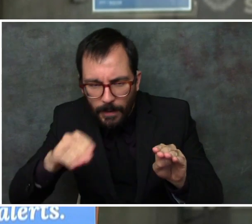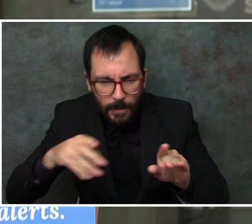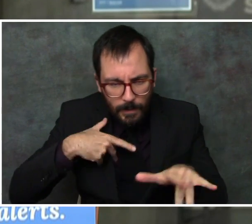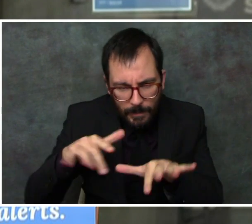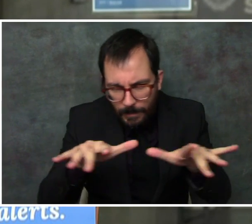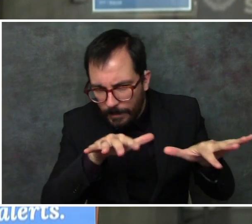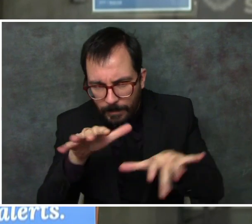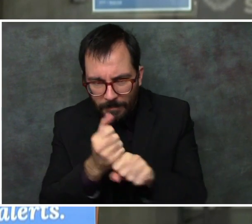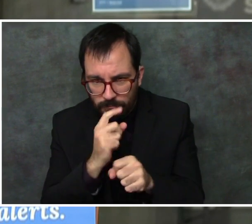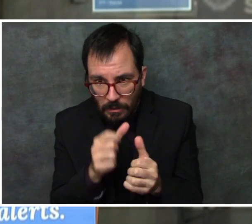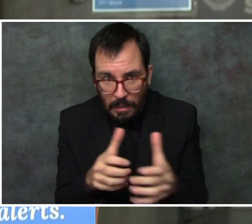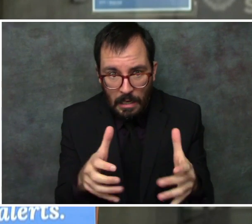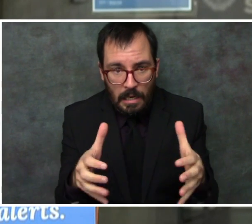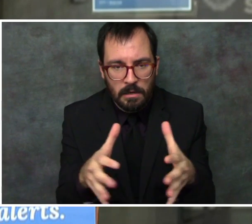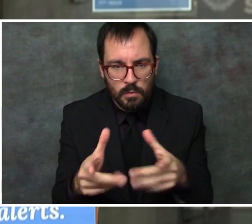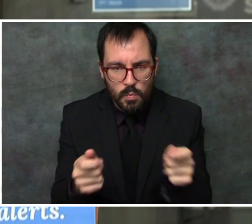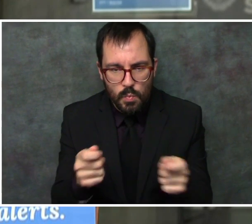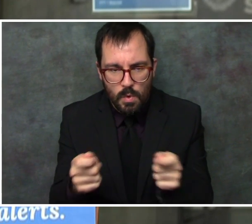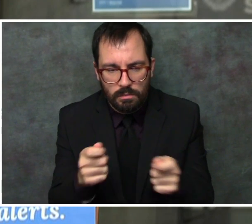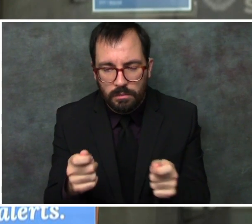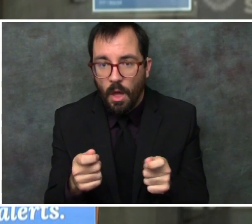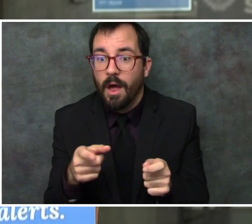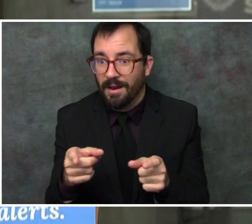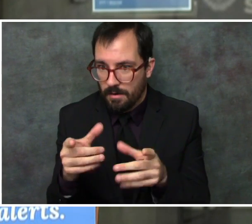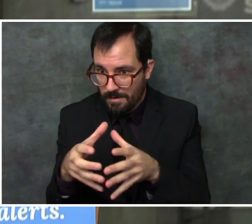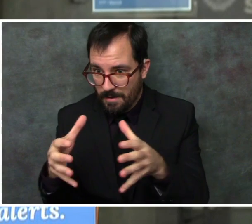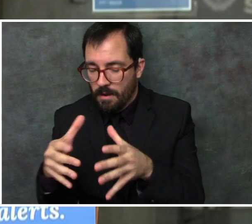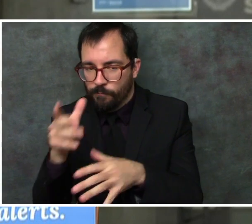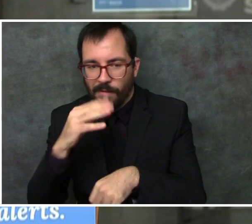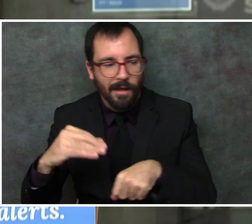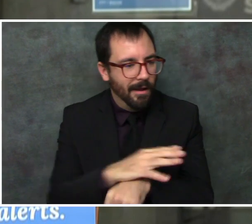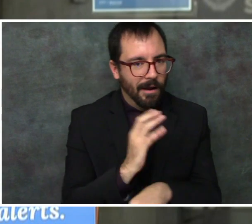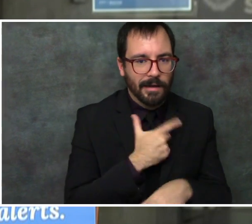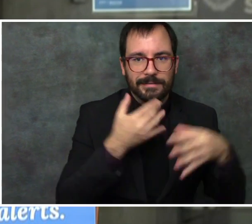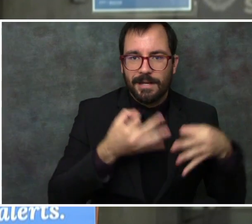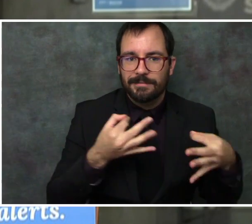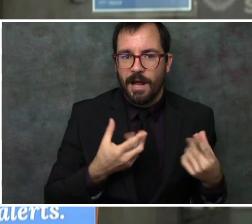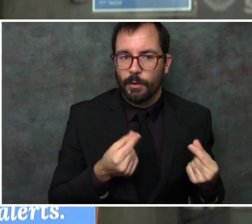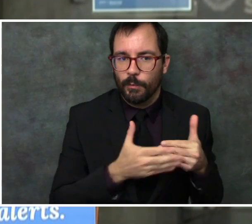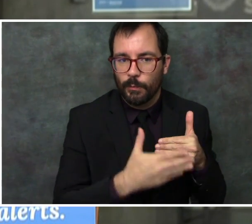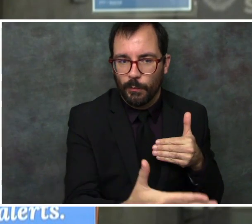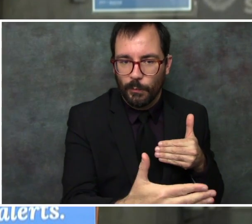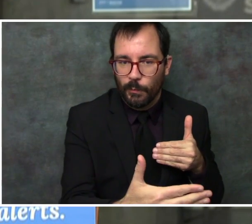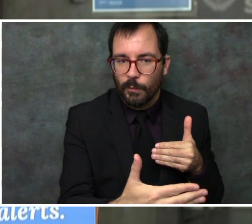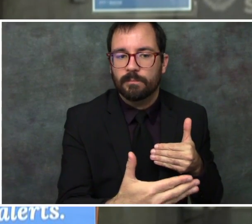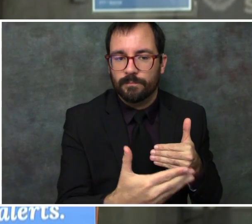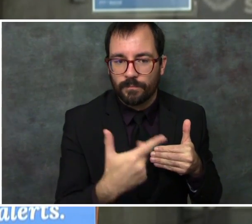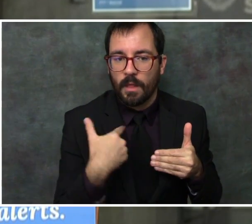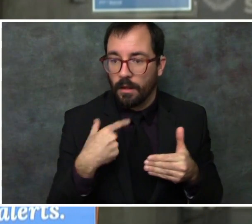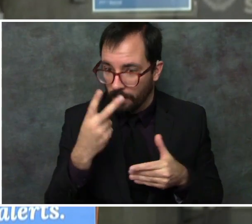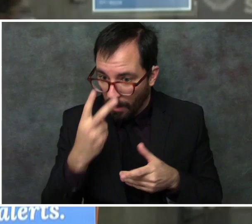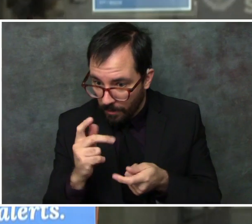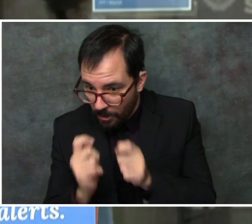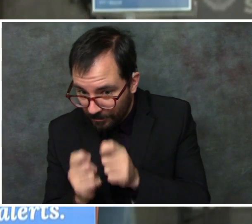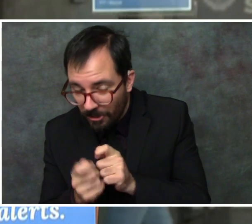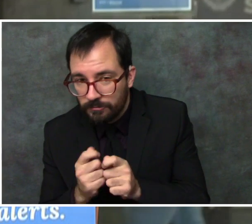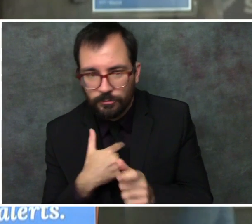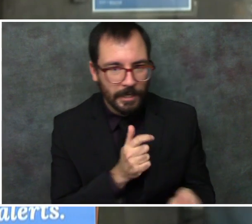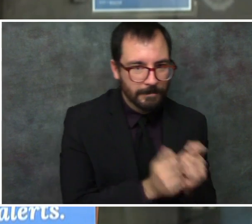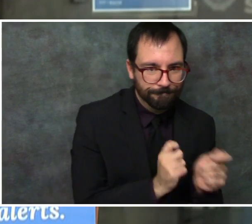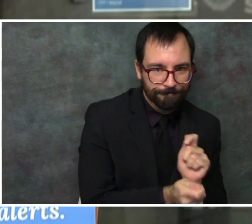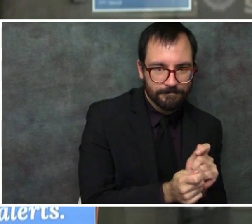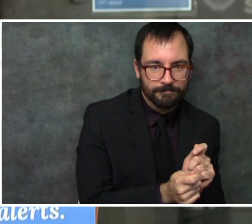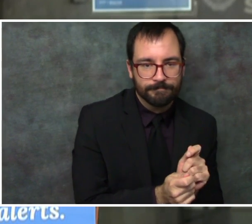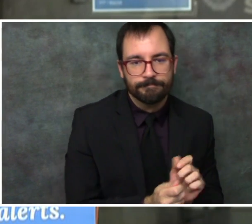and adjust those accordingly. Every time I have an opportunity to stand here before you, I feel compelled